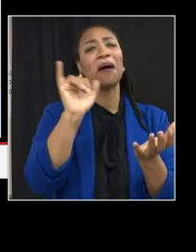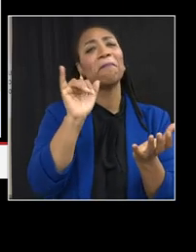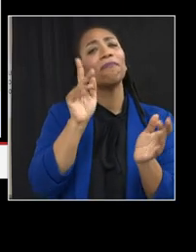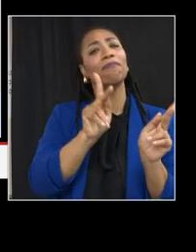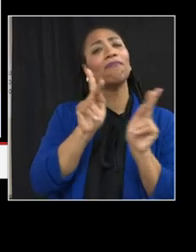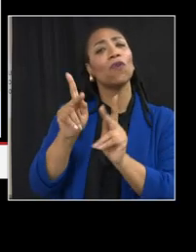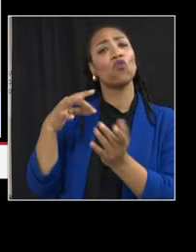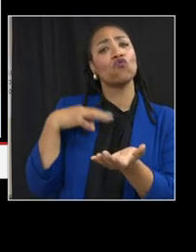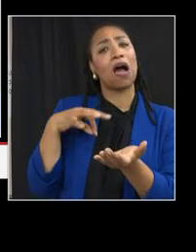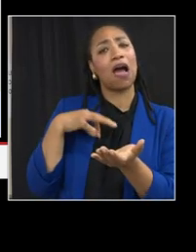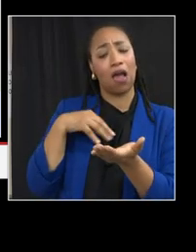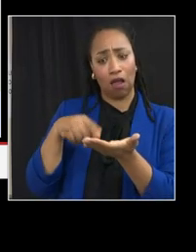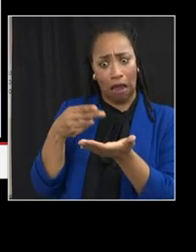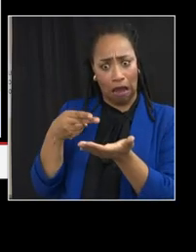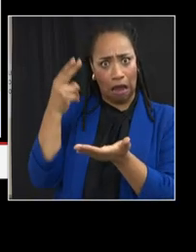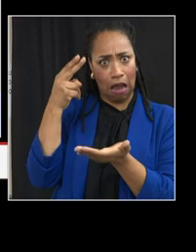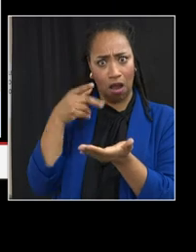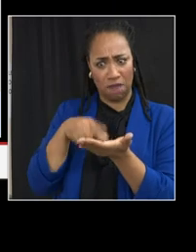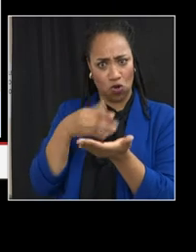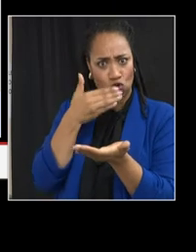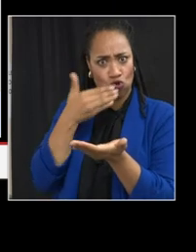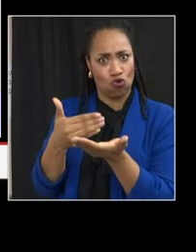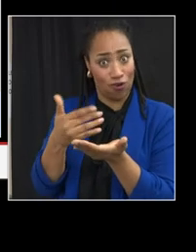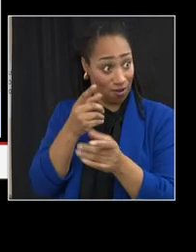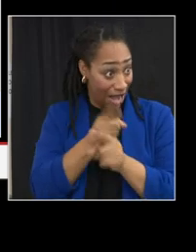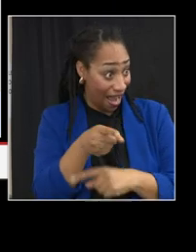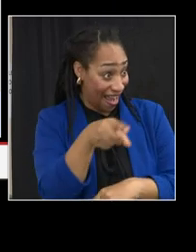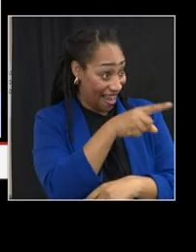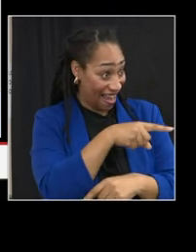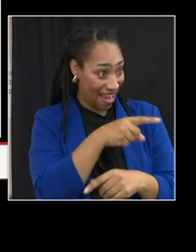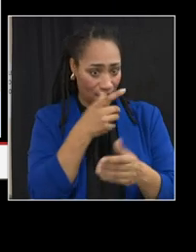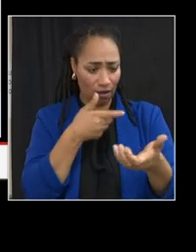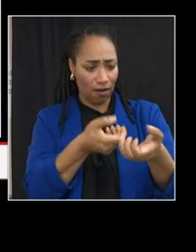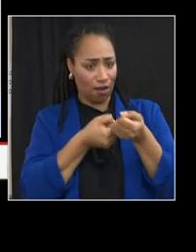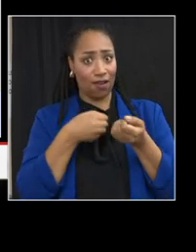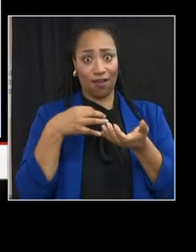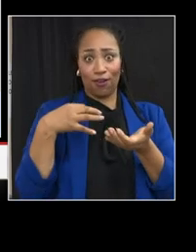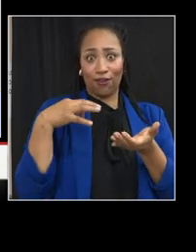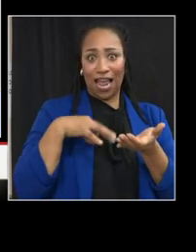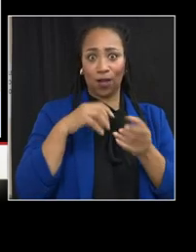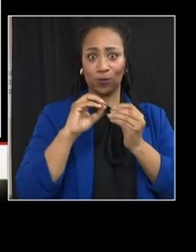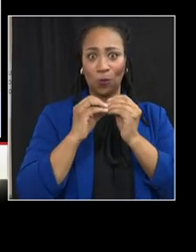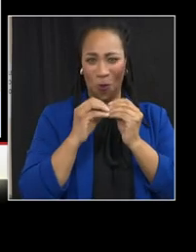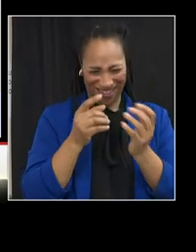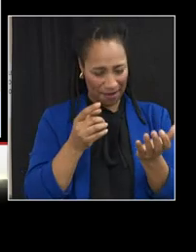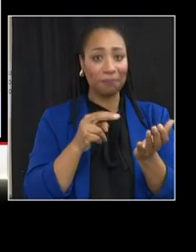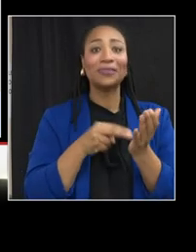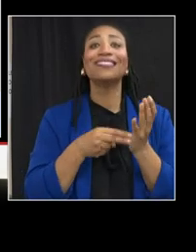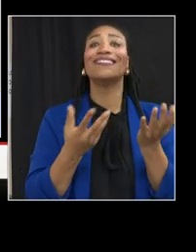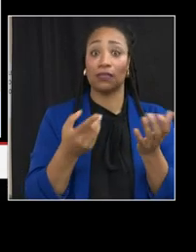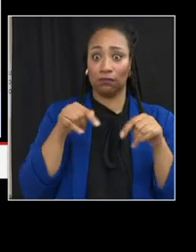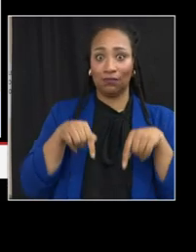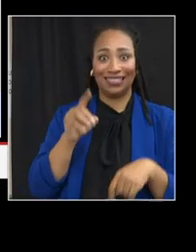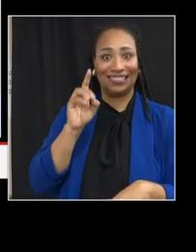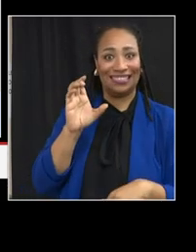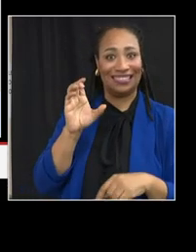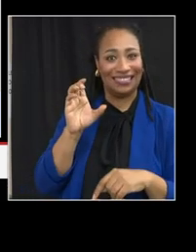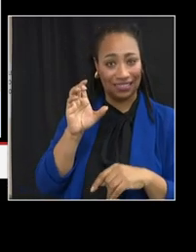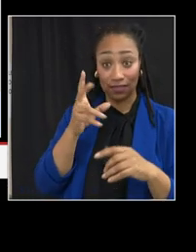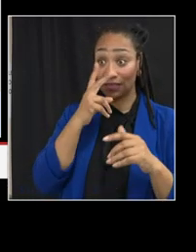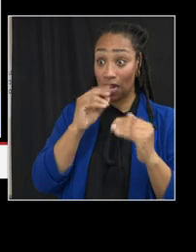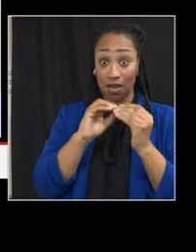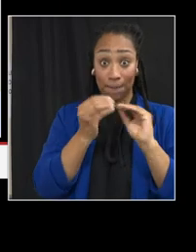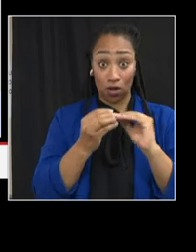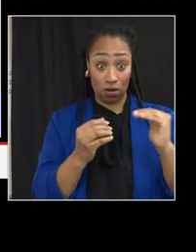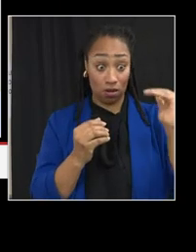right? Yeah, buy more stuff. We're better than other cities, so people want to